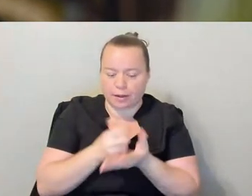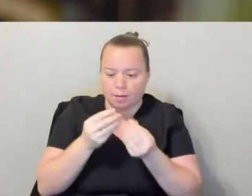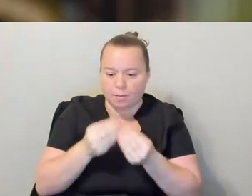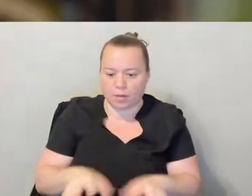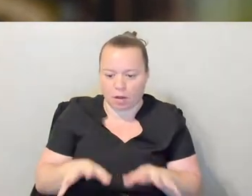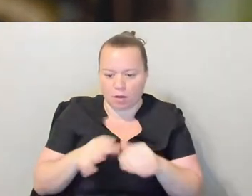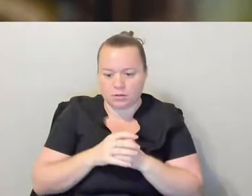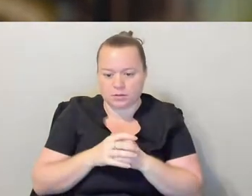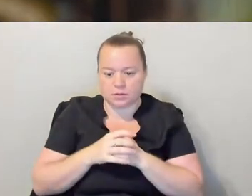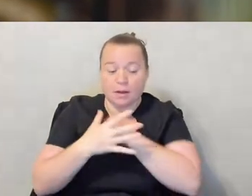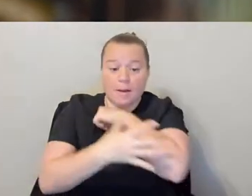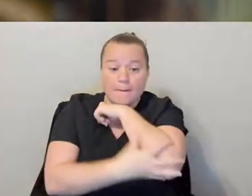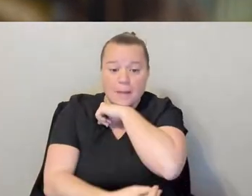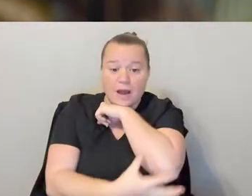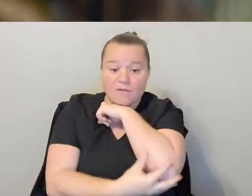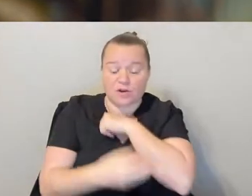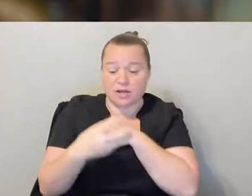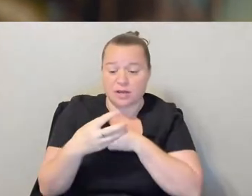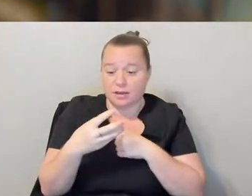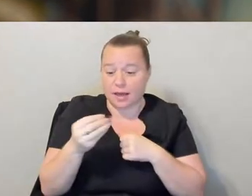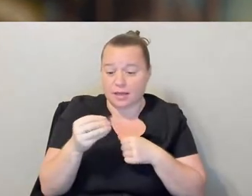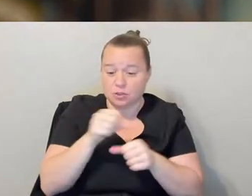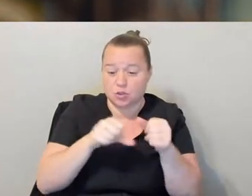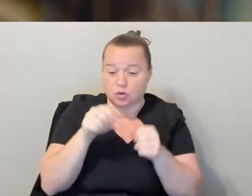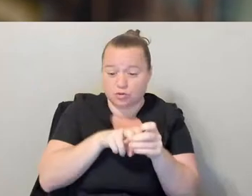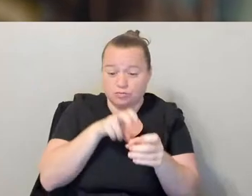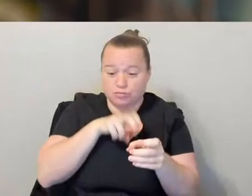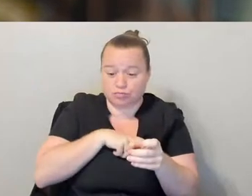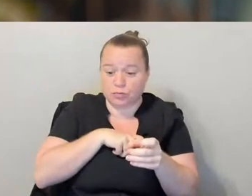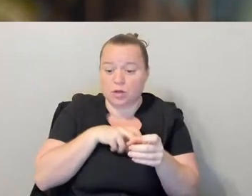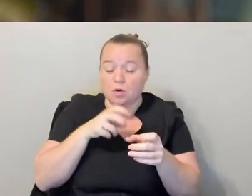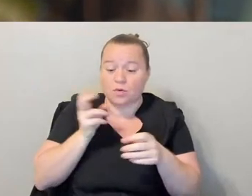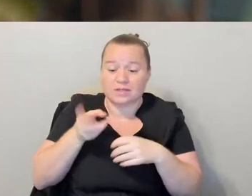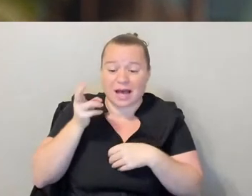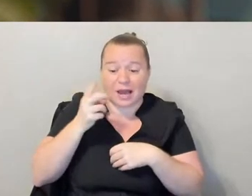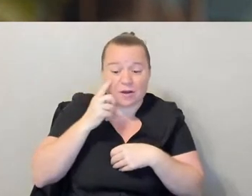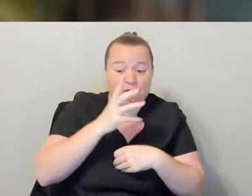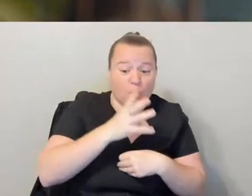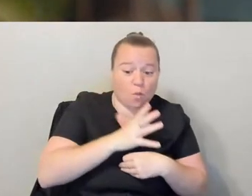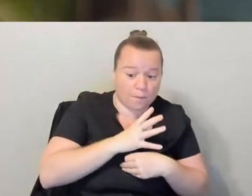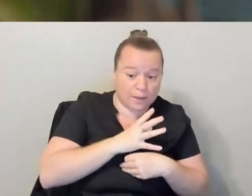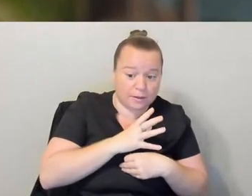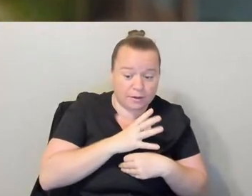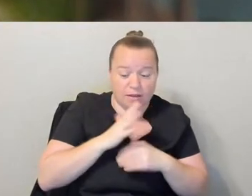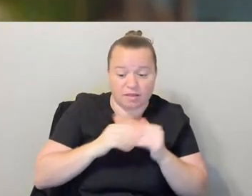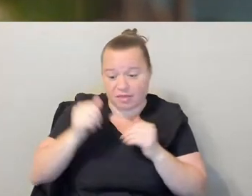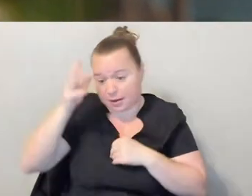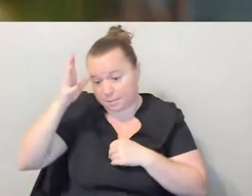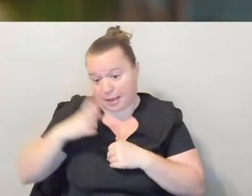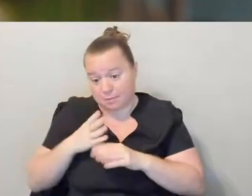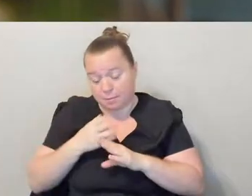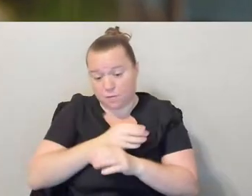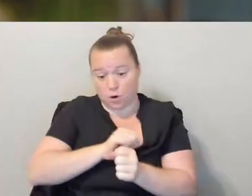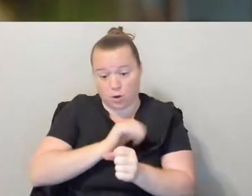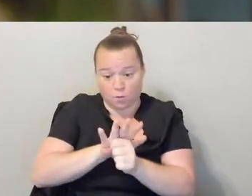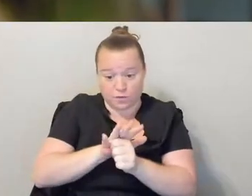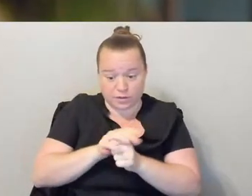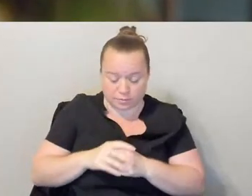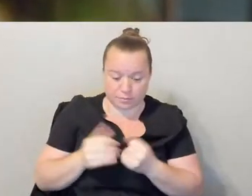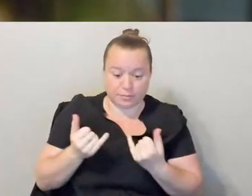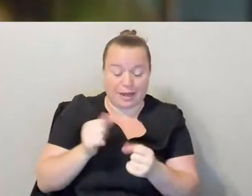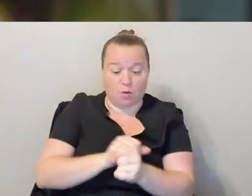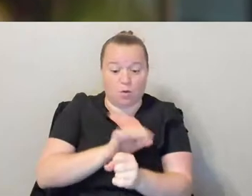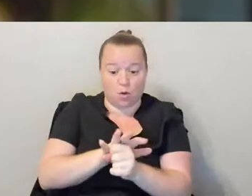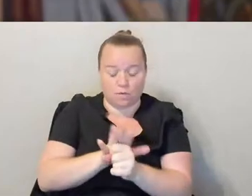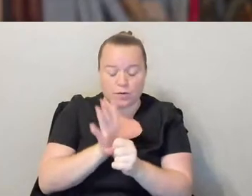was already higher for women than for men in the EU before the pandemic, and the COVID-19 crisis is likely to make the